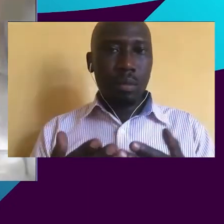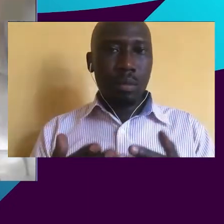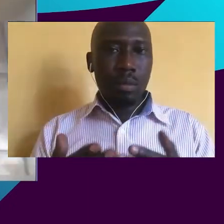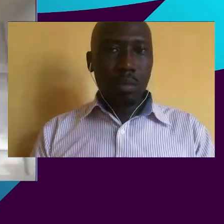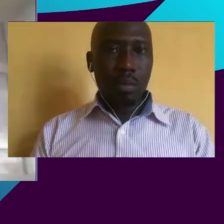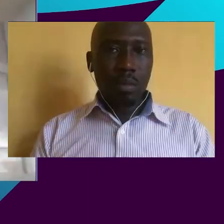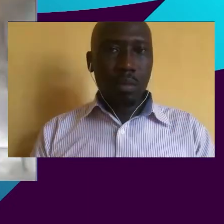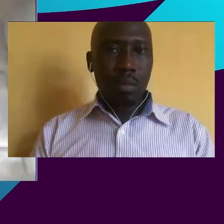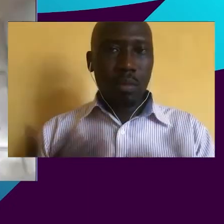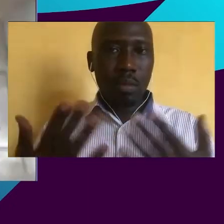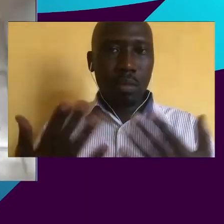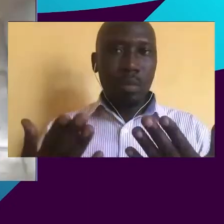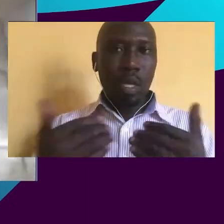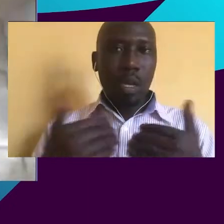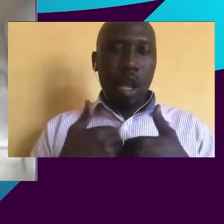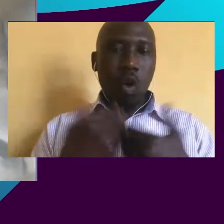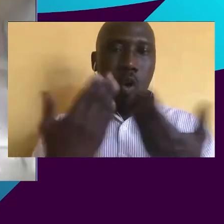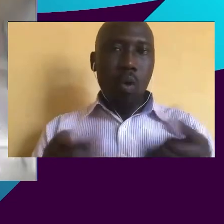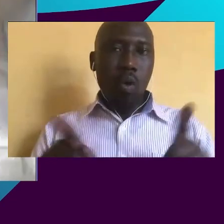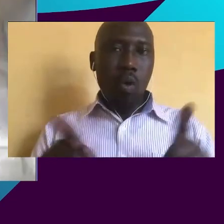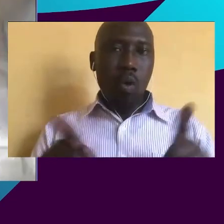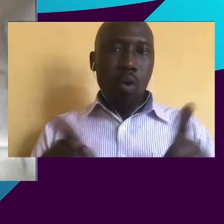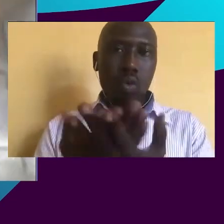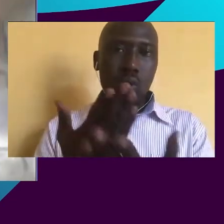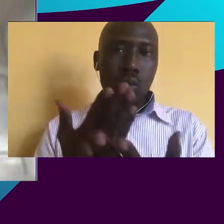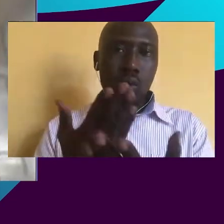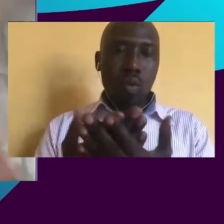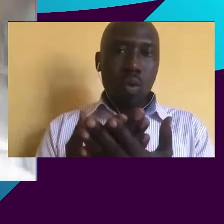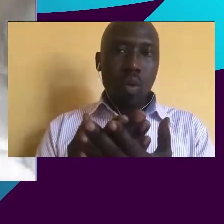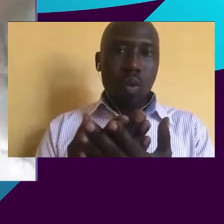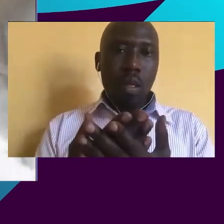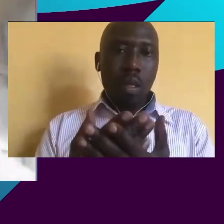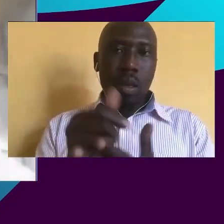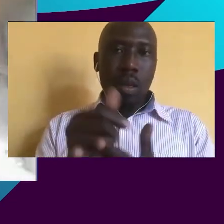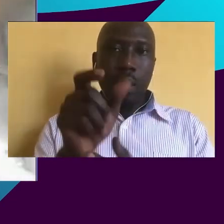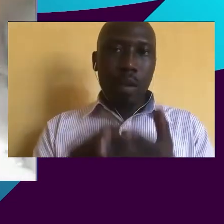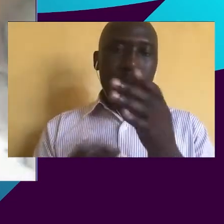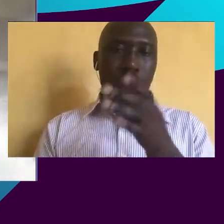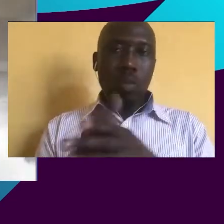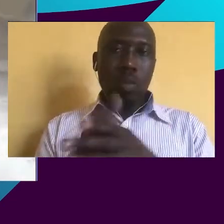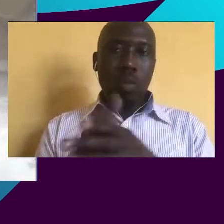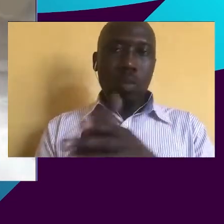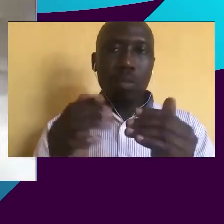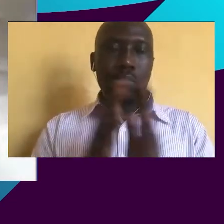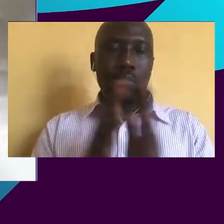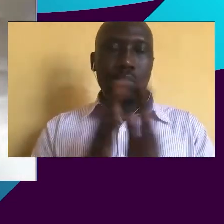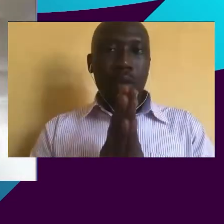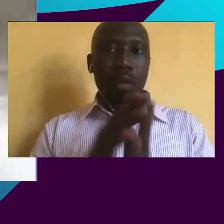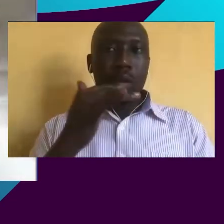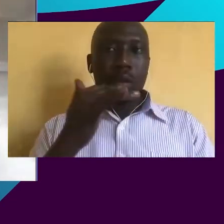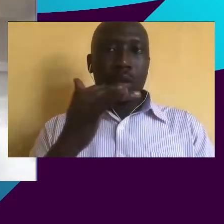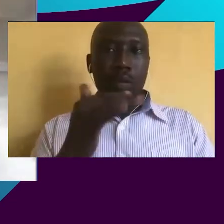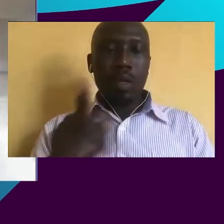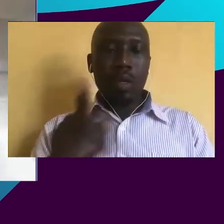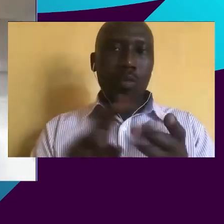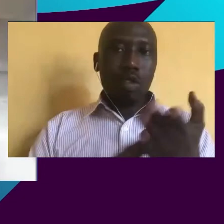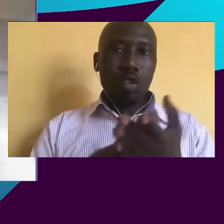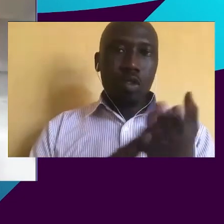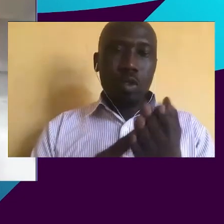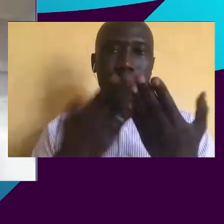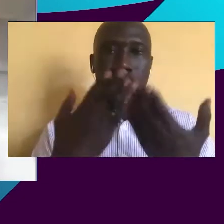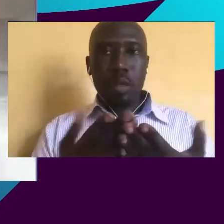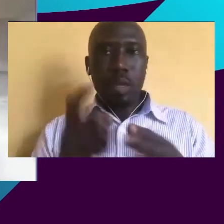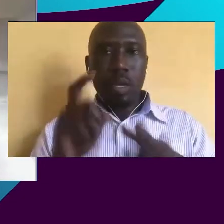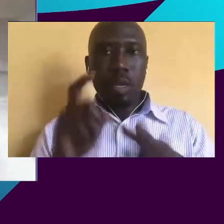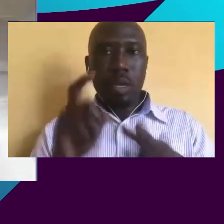I'll probably request that whoever gets a chance to speak, you feel you're able to utilize your time. And we